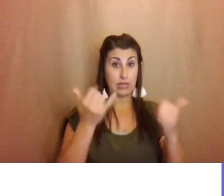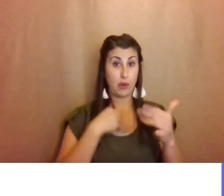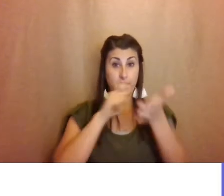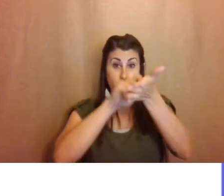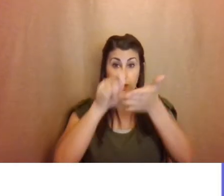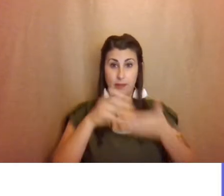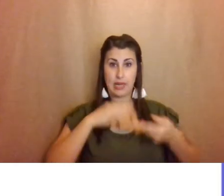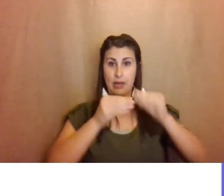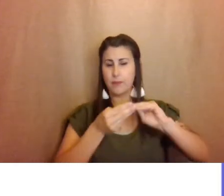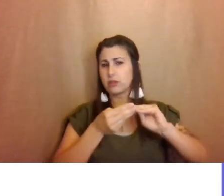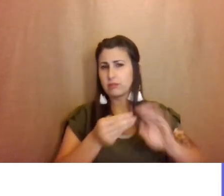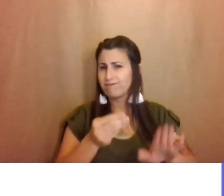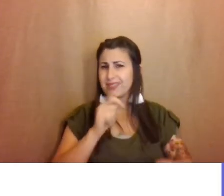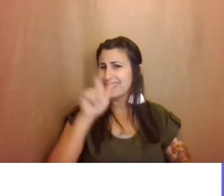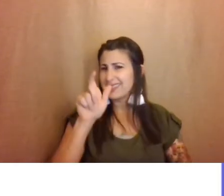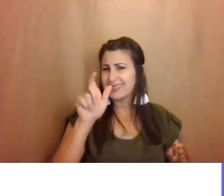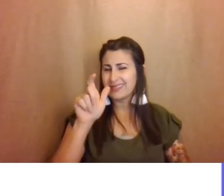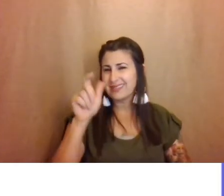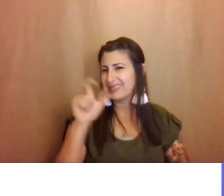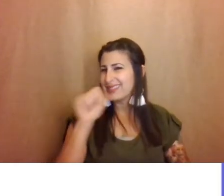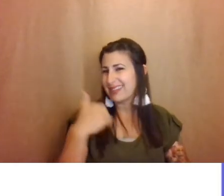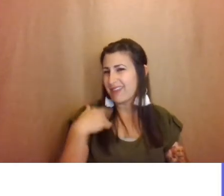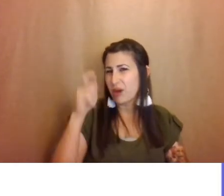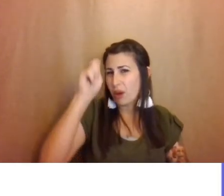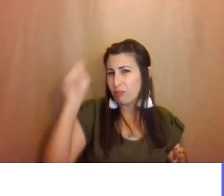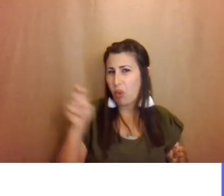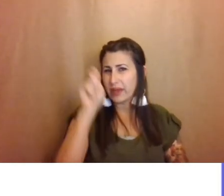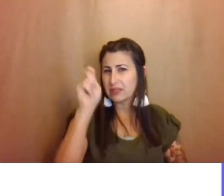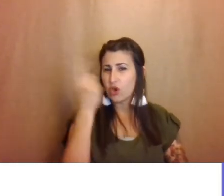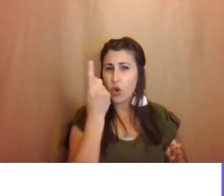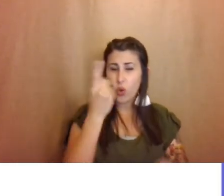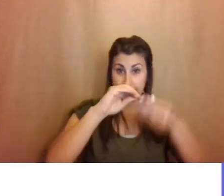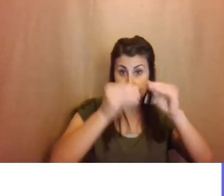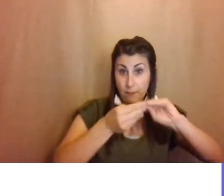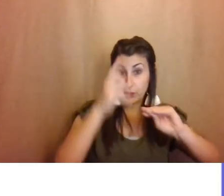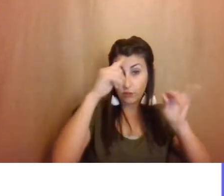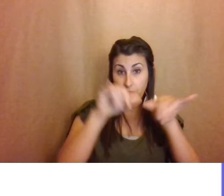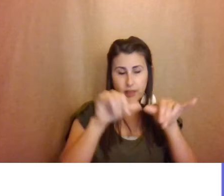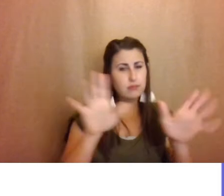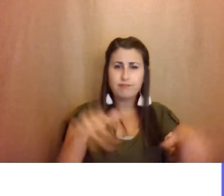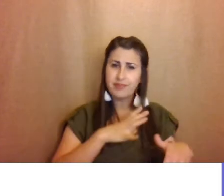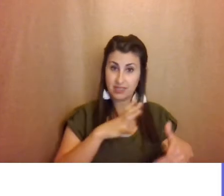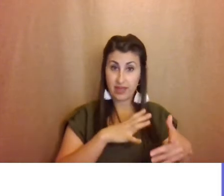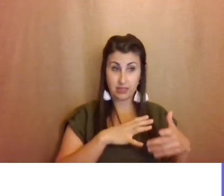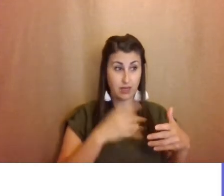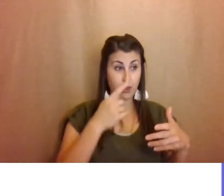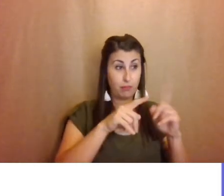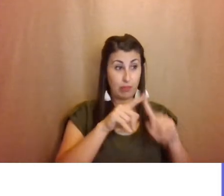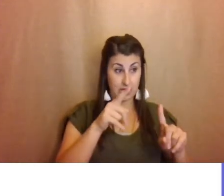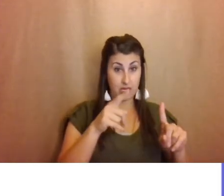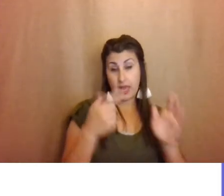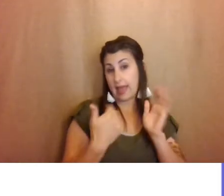line and the 3 lines. So 1 line, 3 lines, that would be 3. 2 lines, 3 lines, that would be